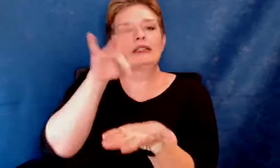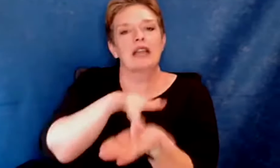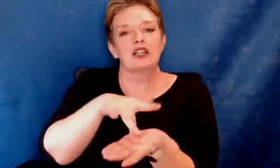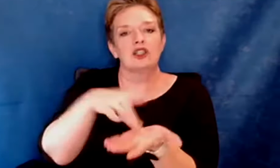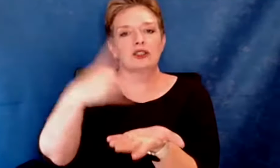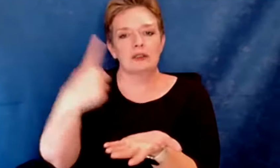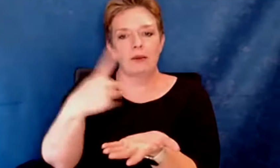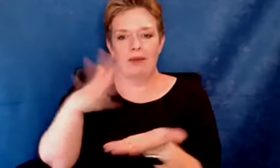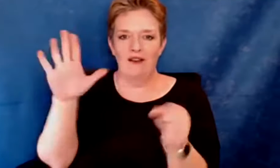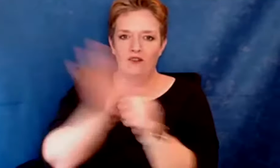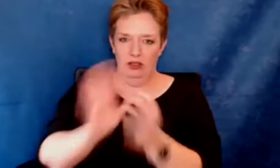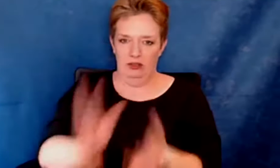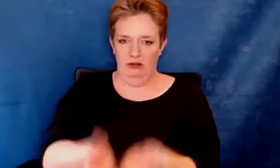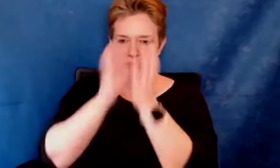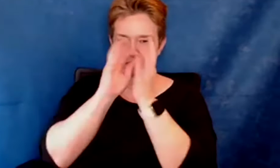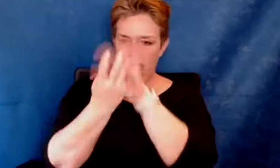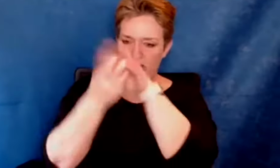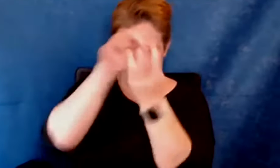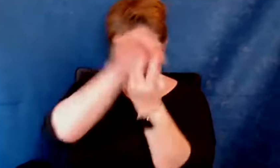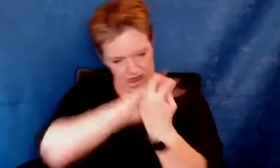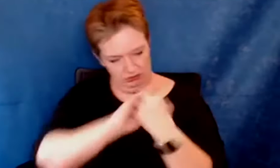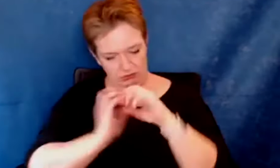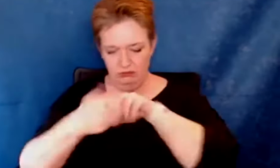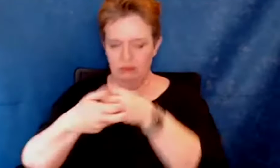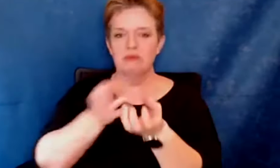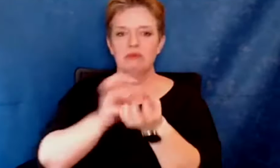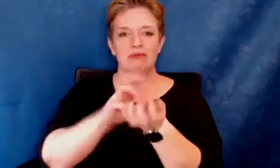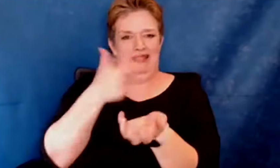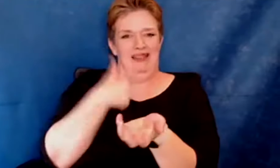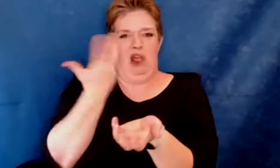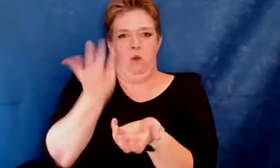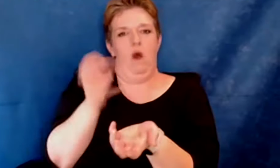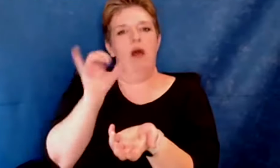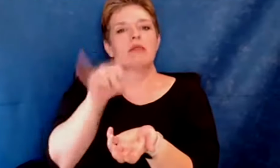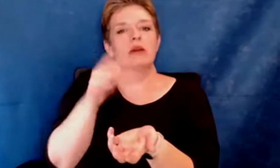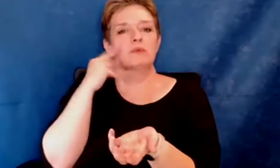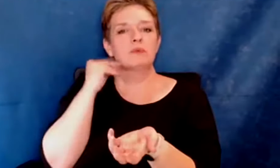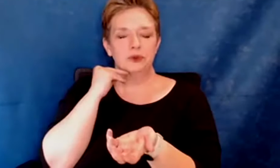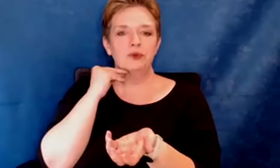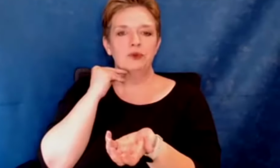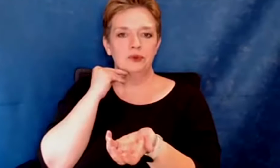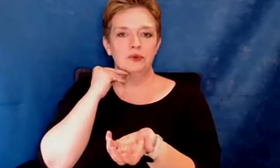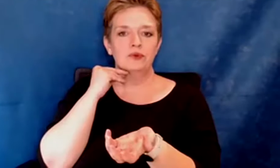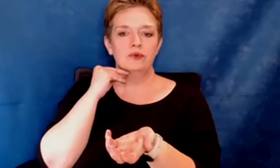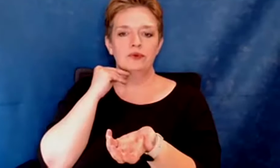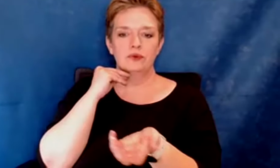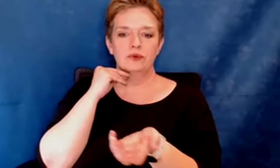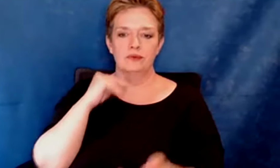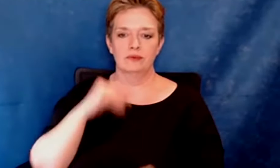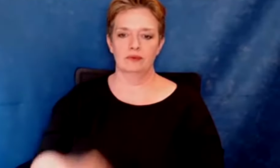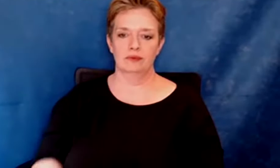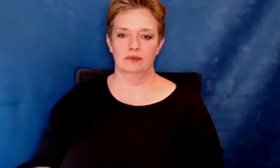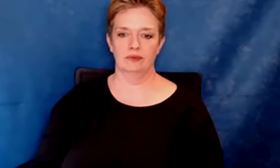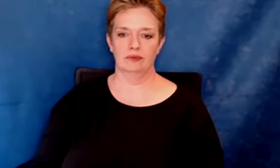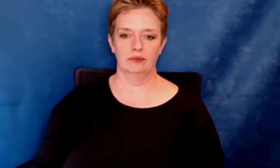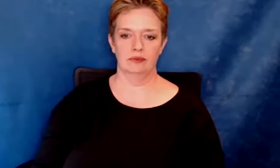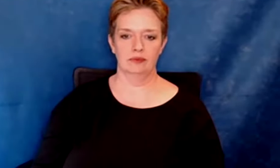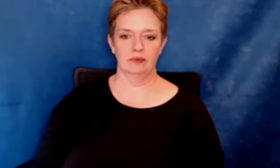fully examine it. I think, as one of the other commenters or persons who asked about a question, it was